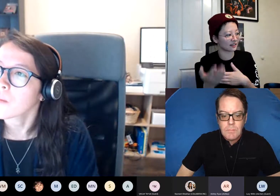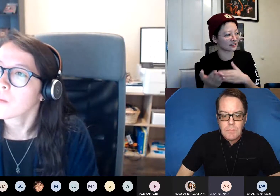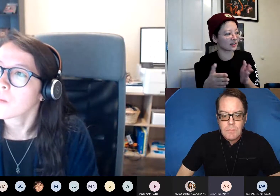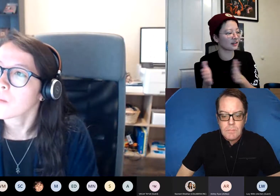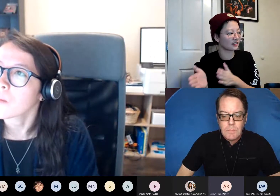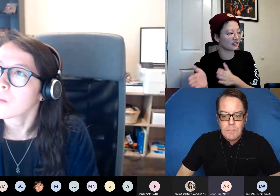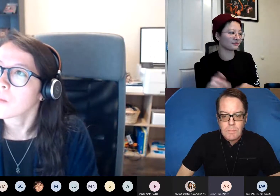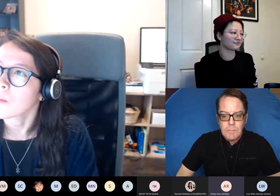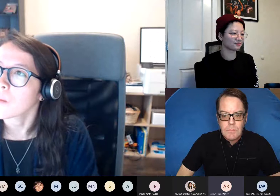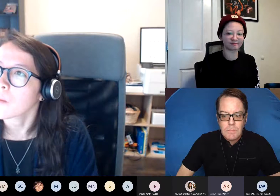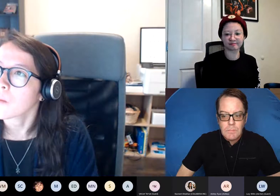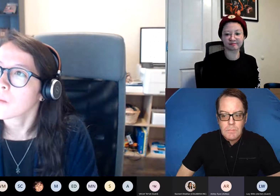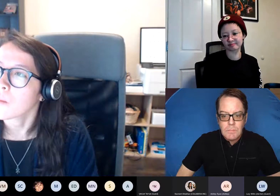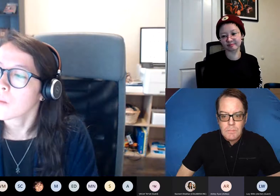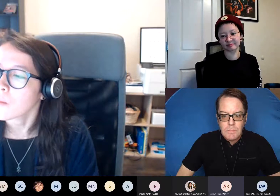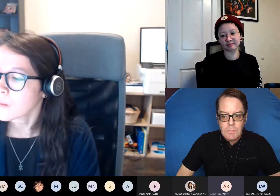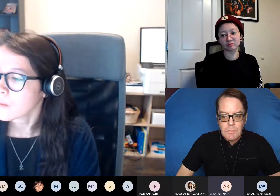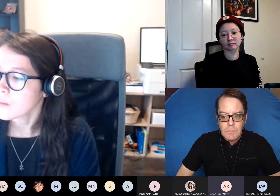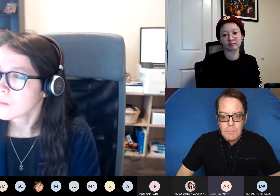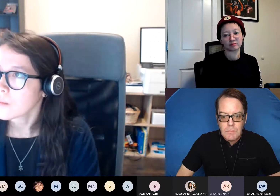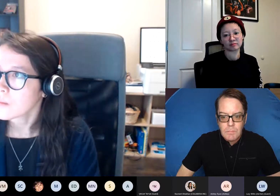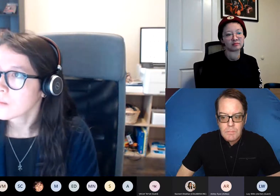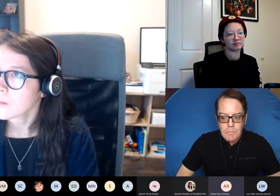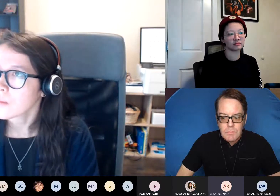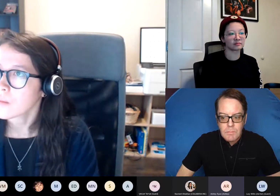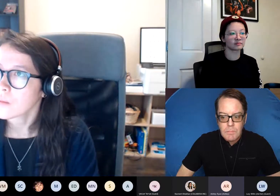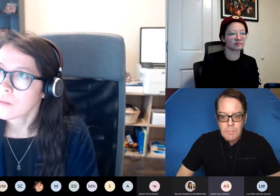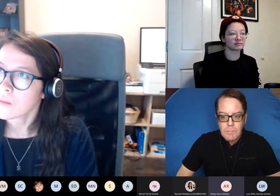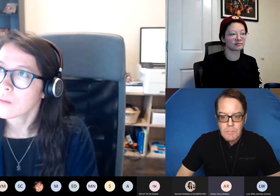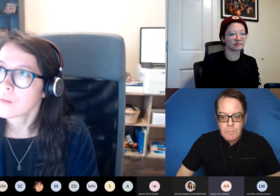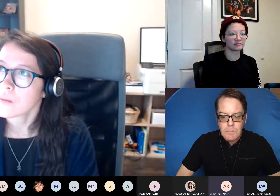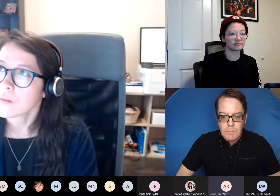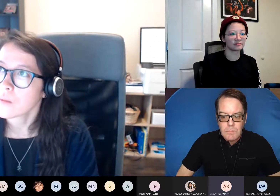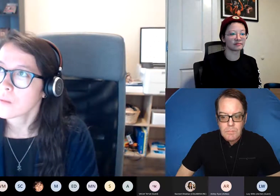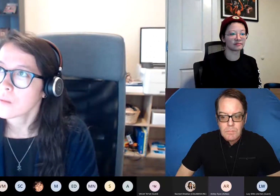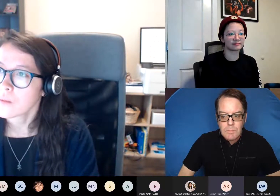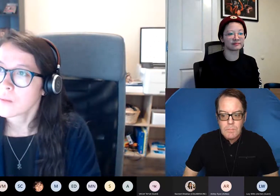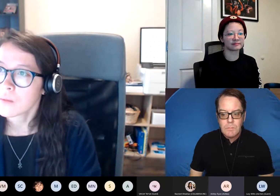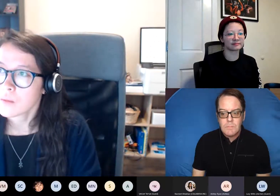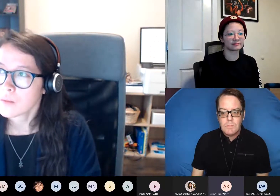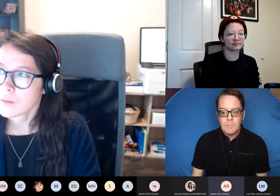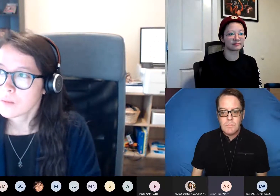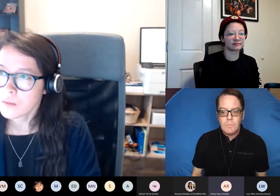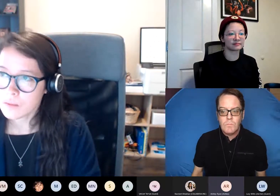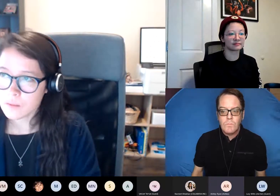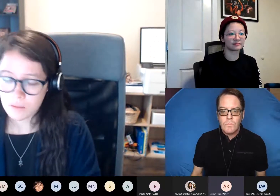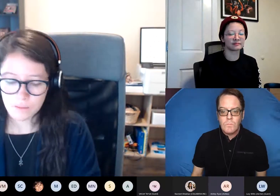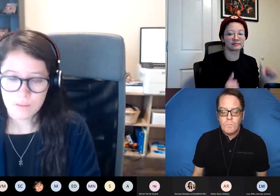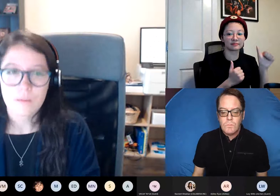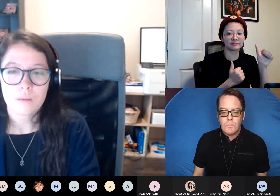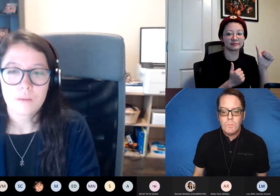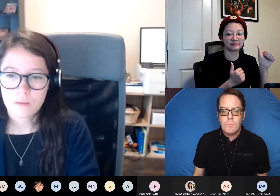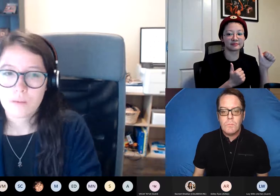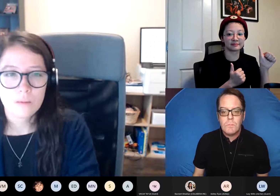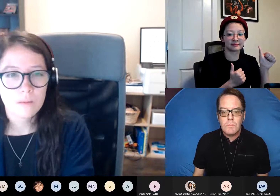American Sign Language interpreter, move on to the next group, move on to the next group, and provide accommodations as they need.